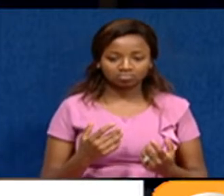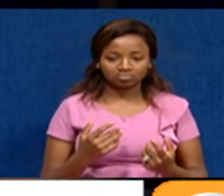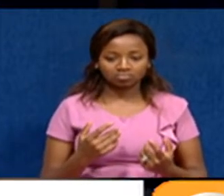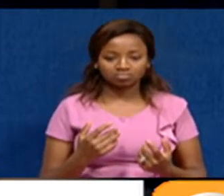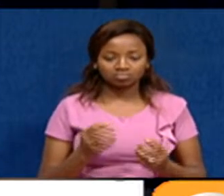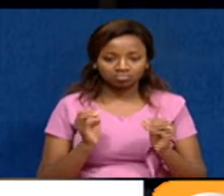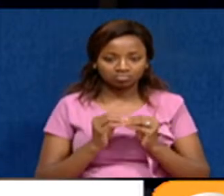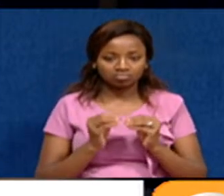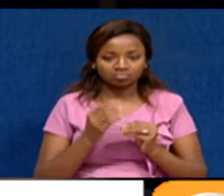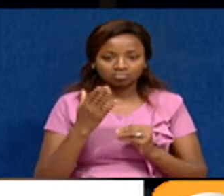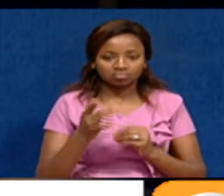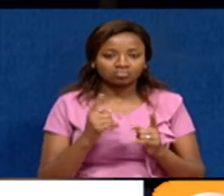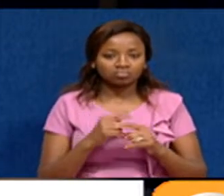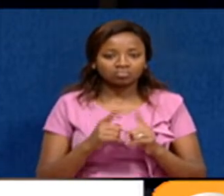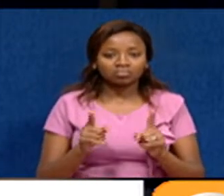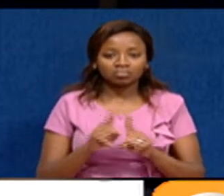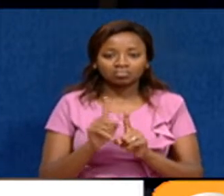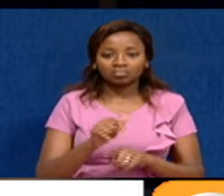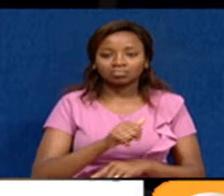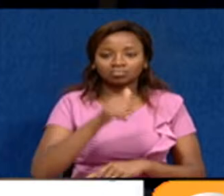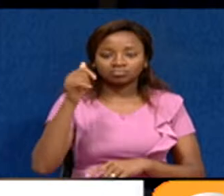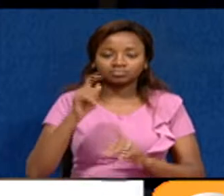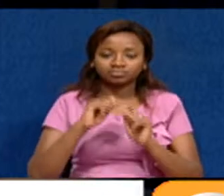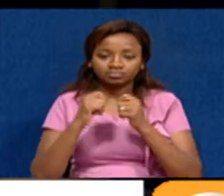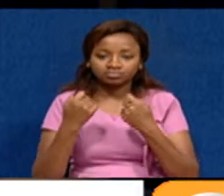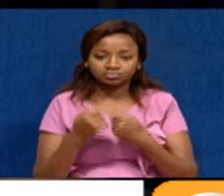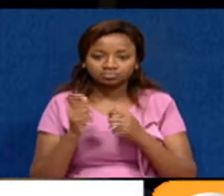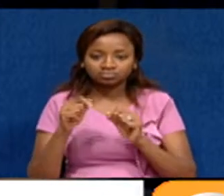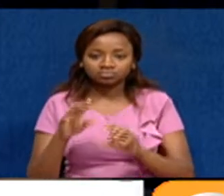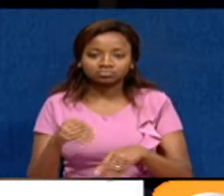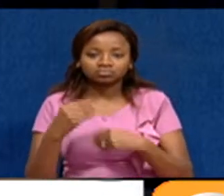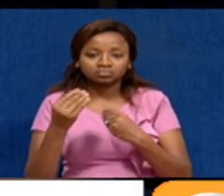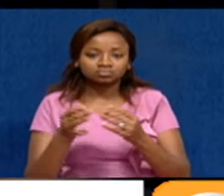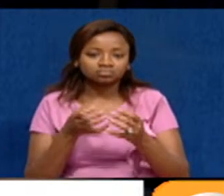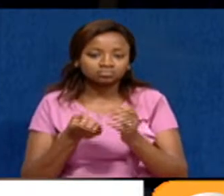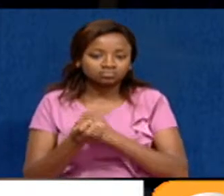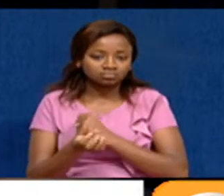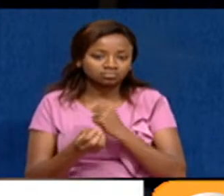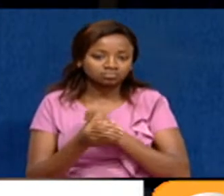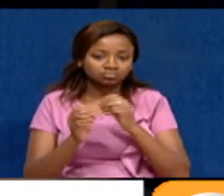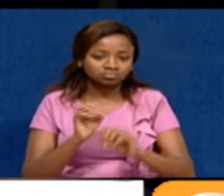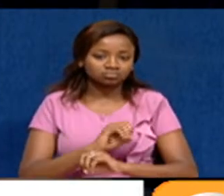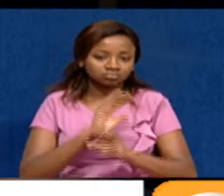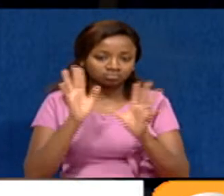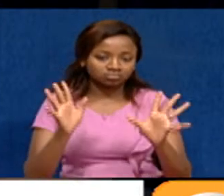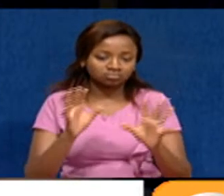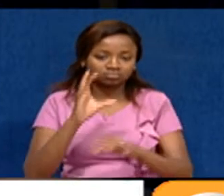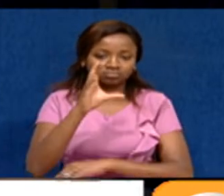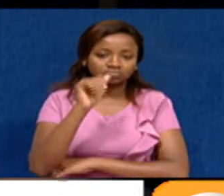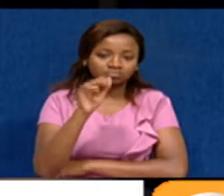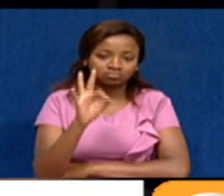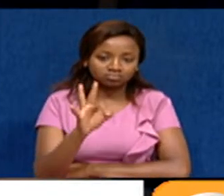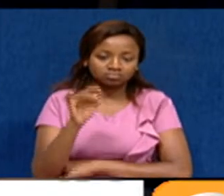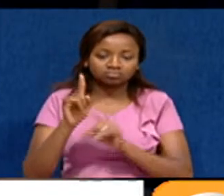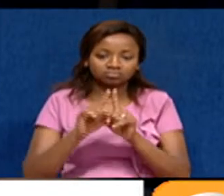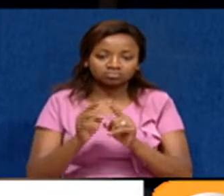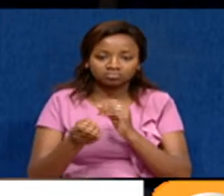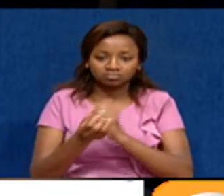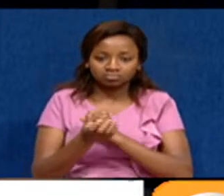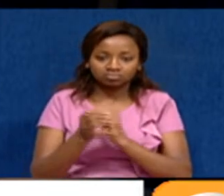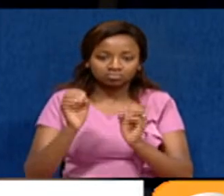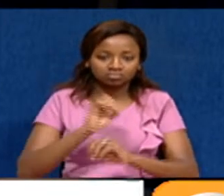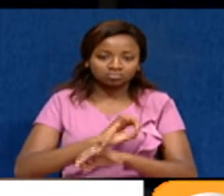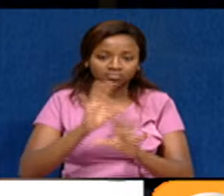The away team will have to give an indication to CAF and FIFA that they are ready to go